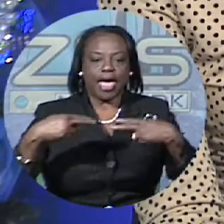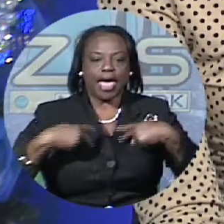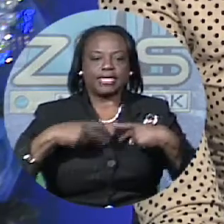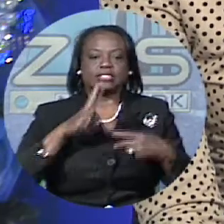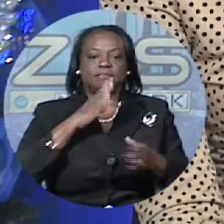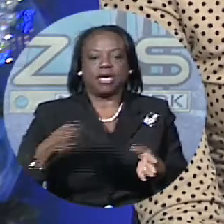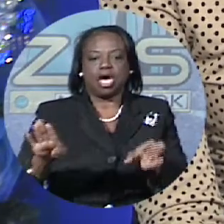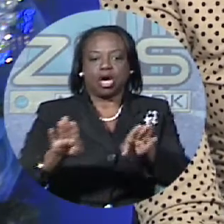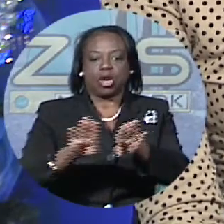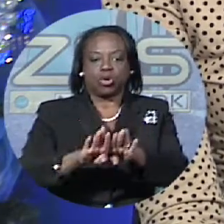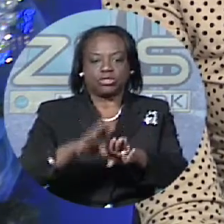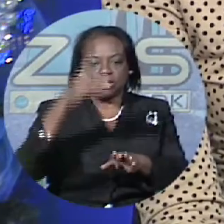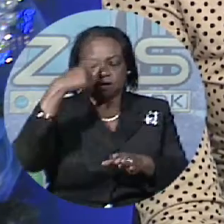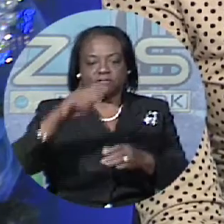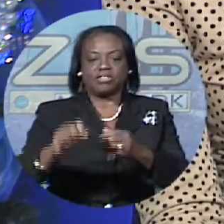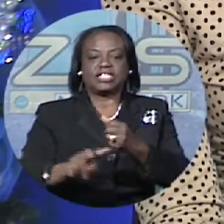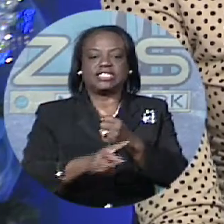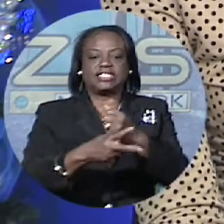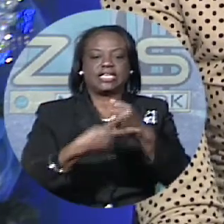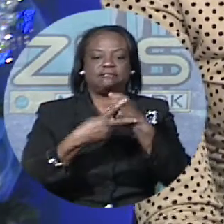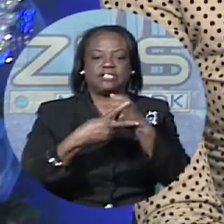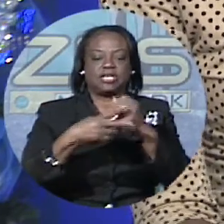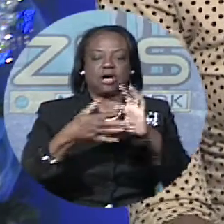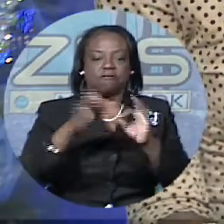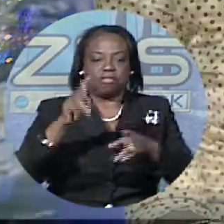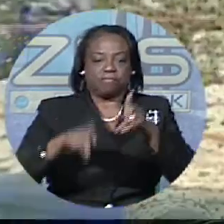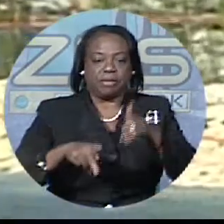of residents. Italia Hall has the details.